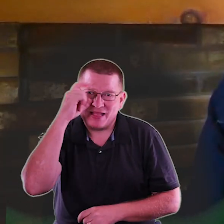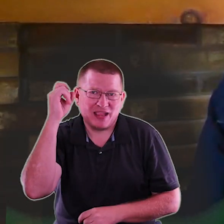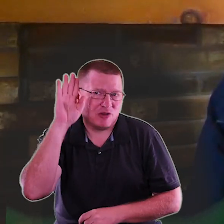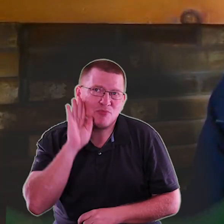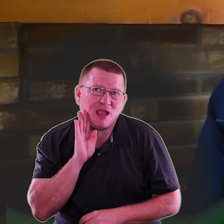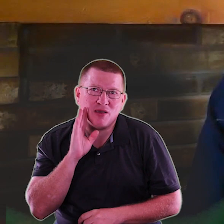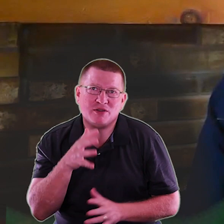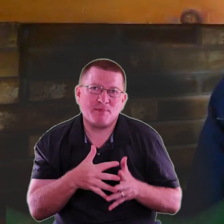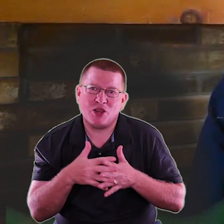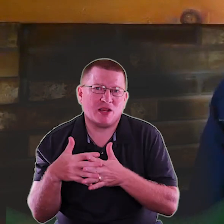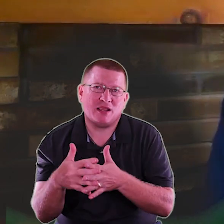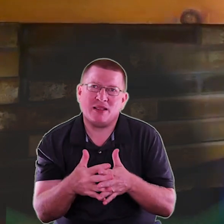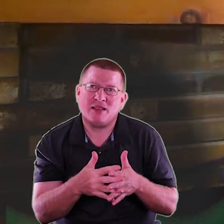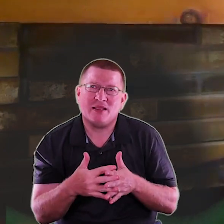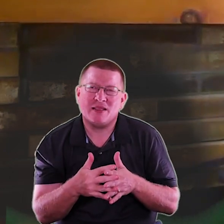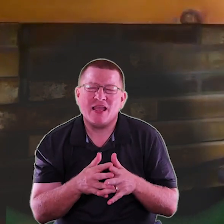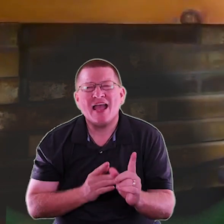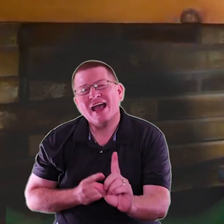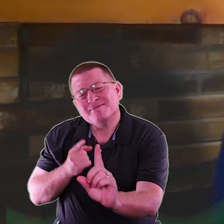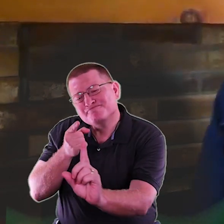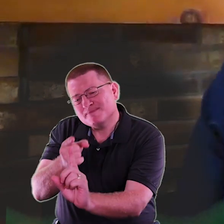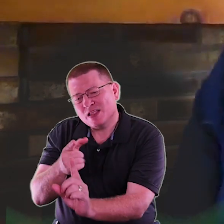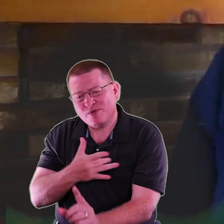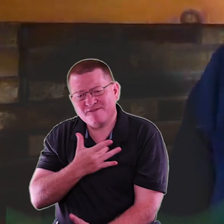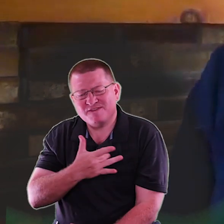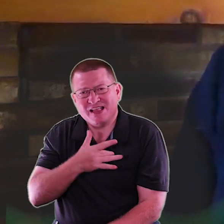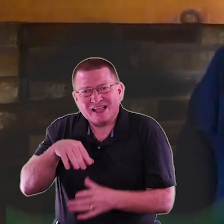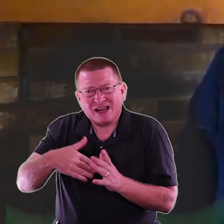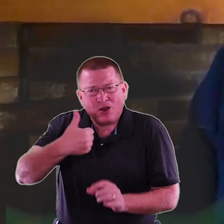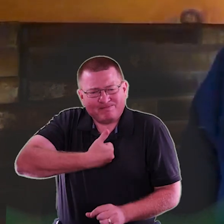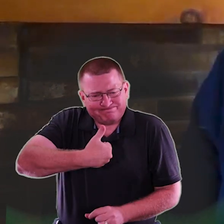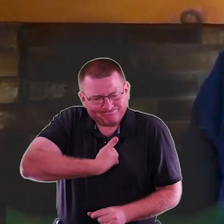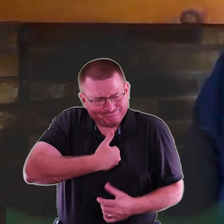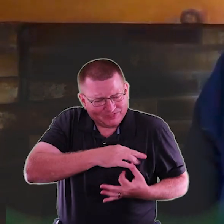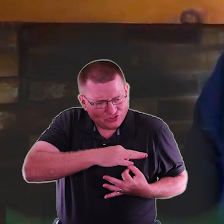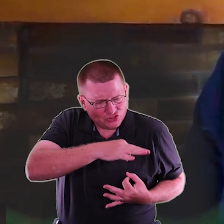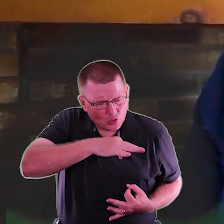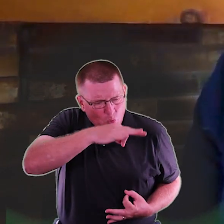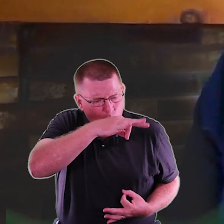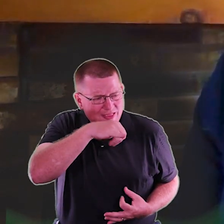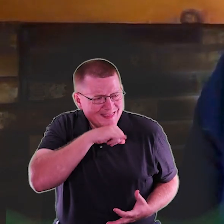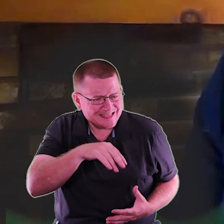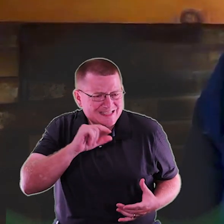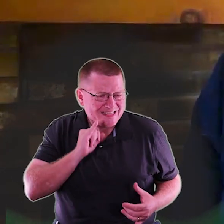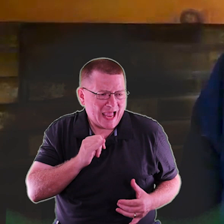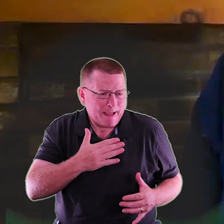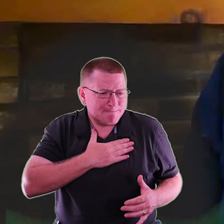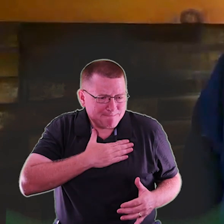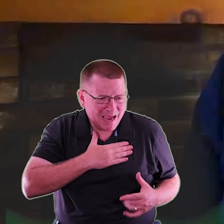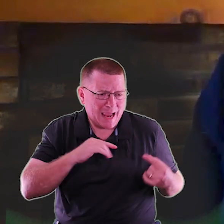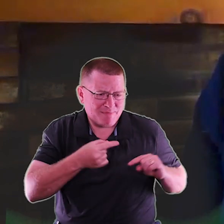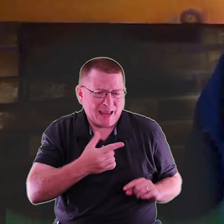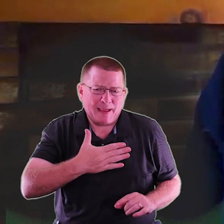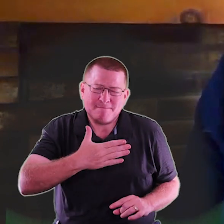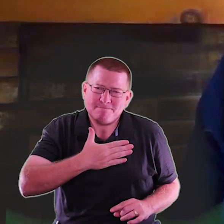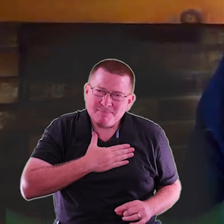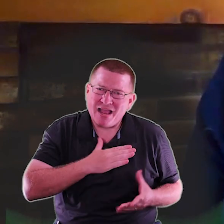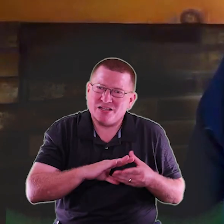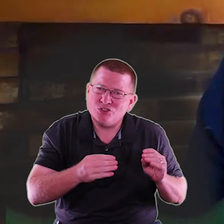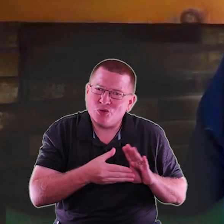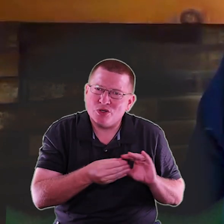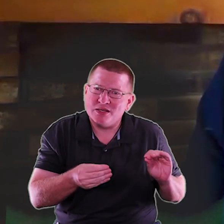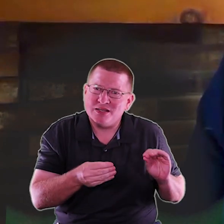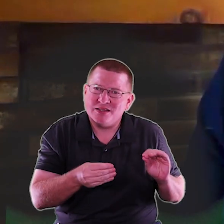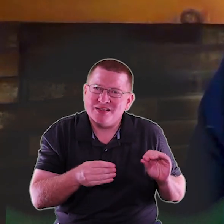America. And until we feel in our own soul that this is our pain and our story, we are